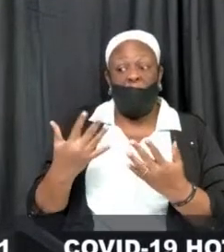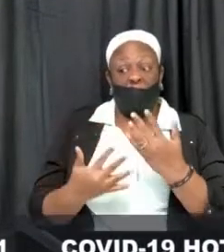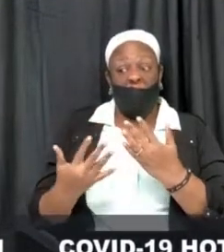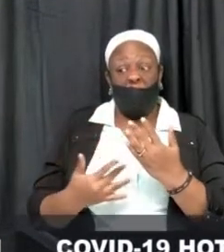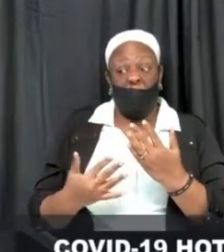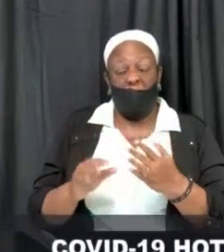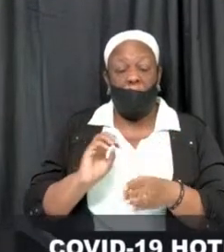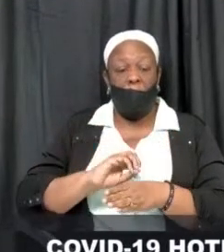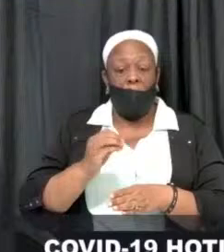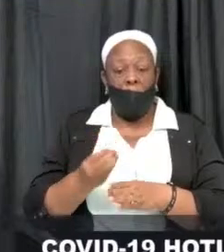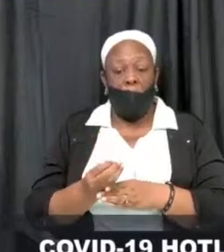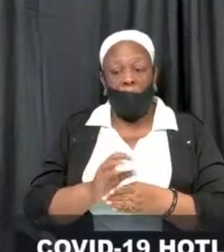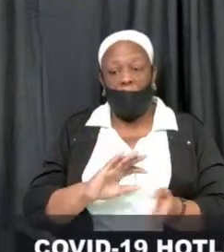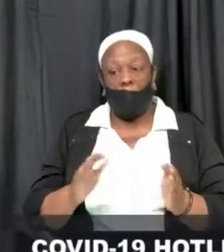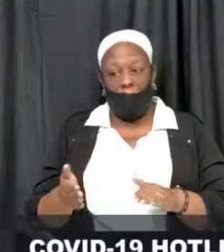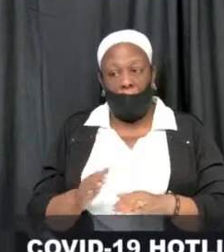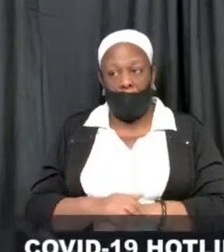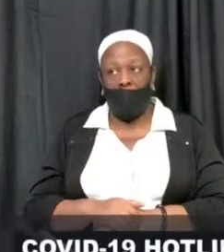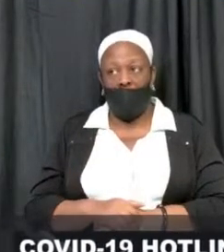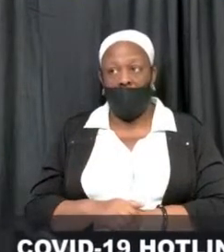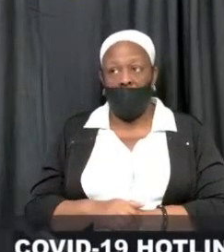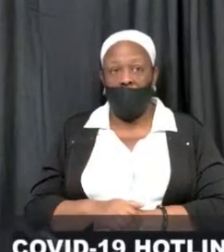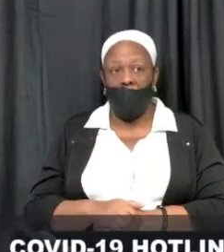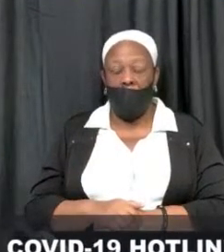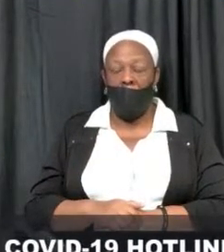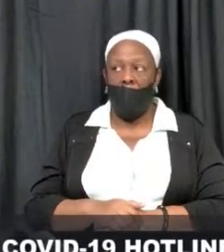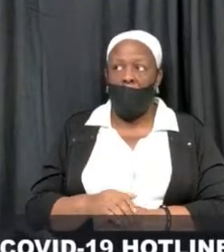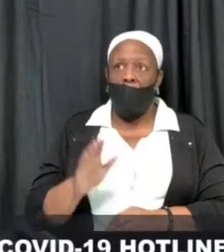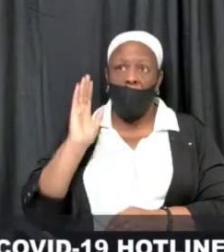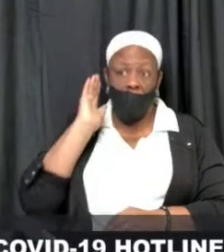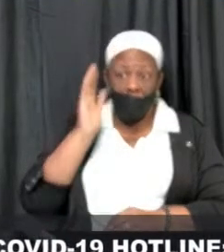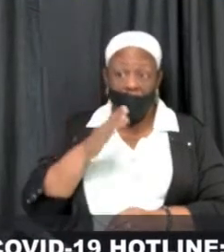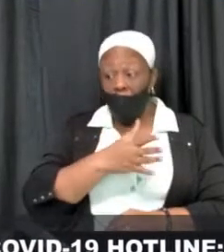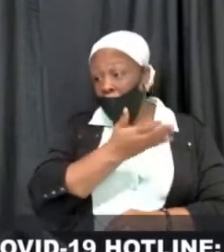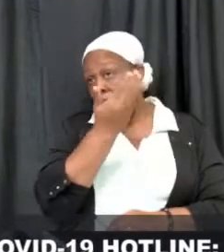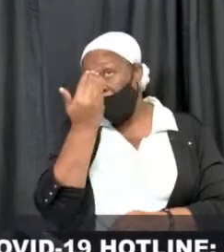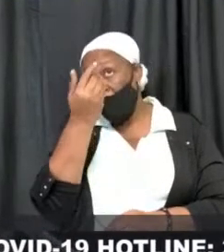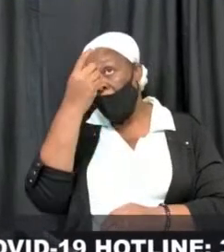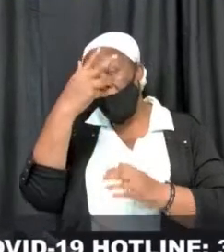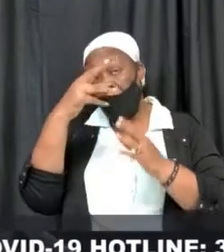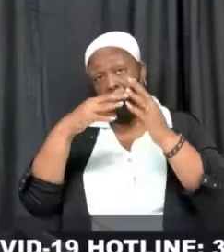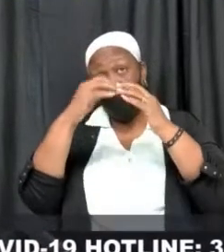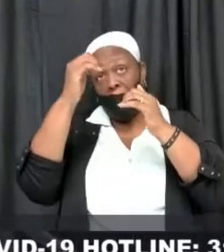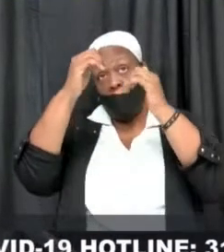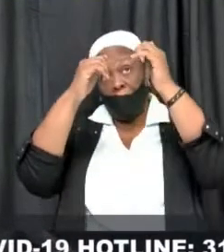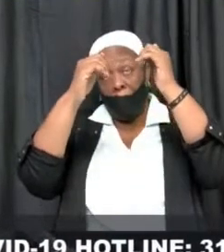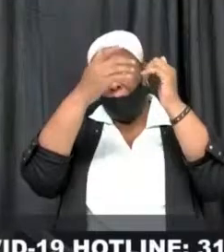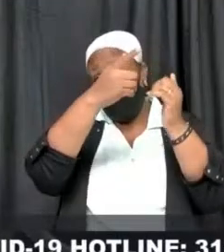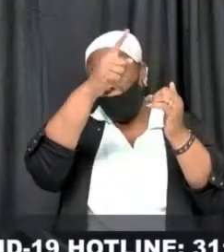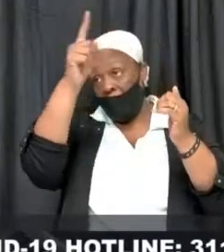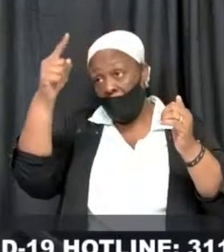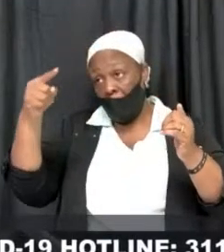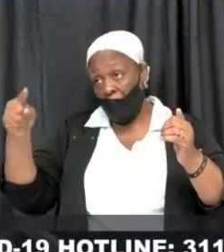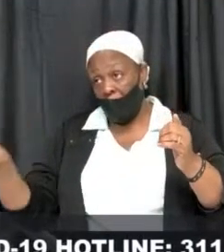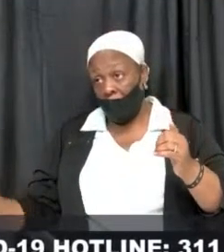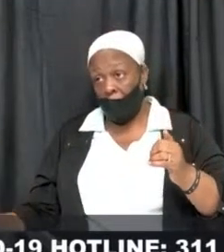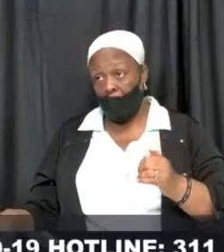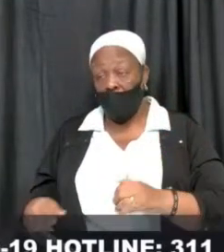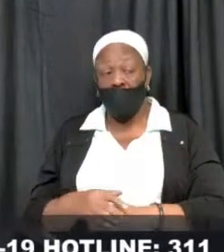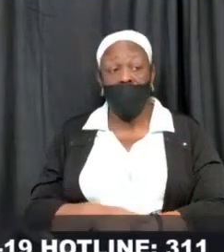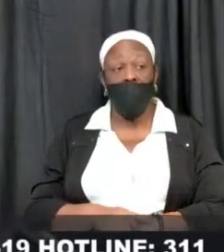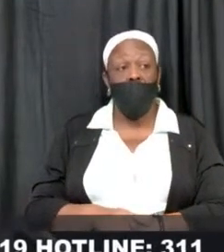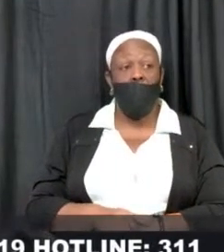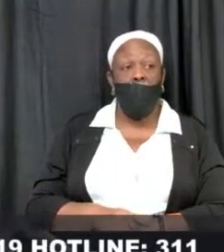is the same thing by taking the vaccine and COVID-19. And if you were there as a 35-year-old man with